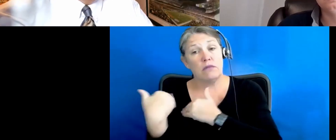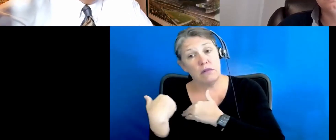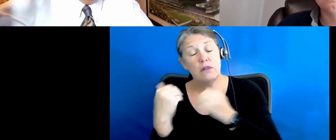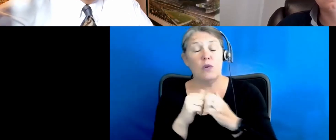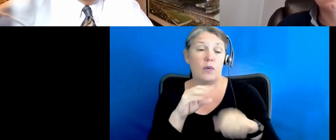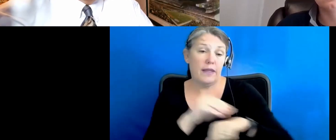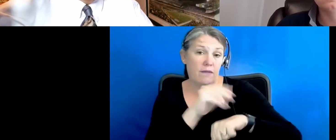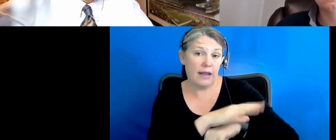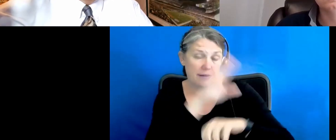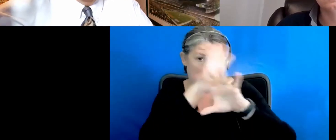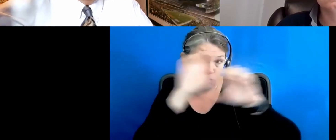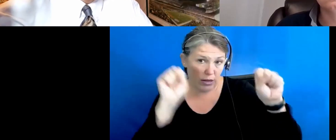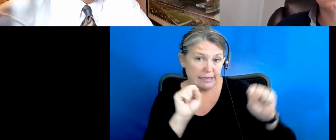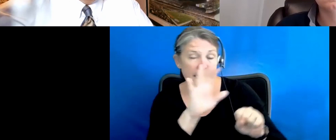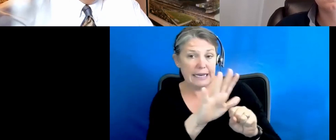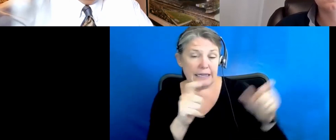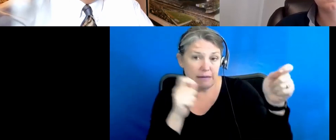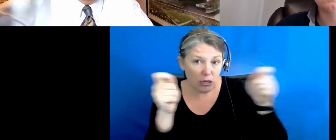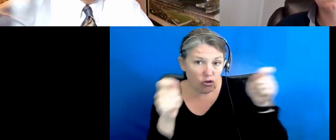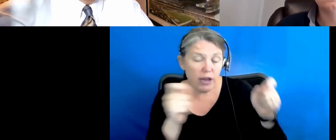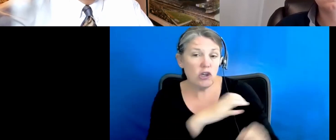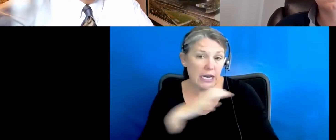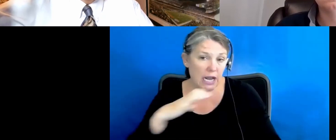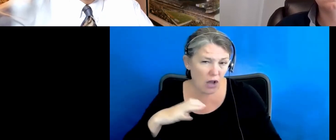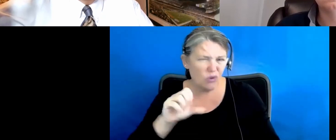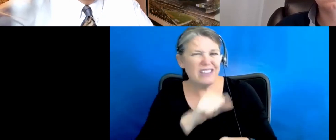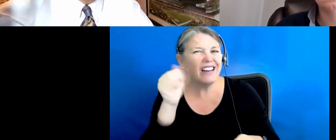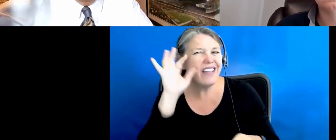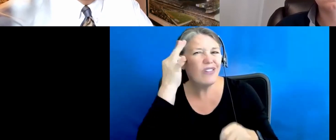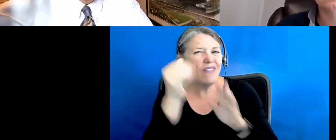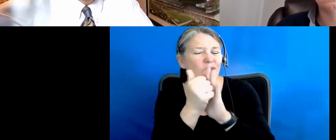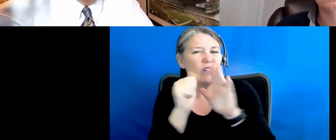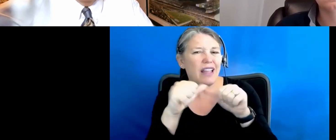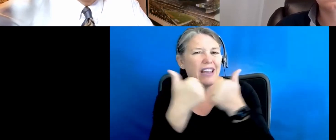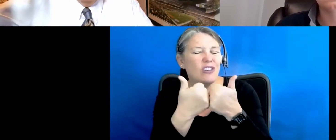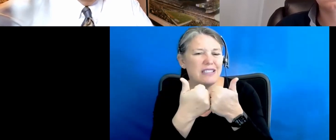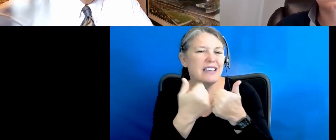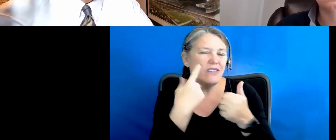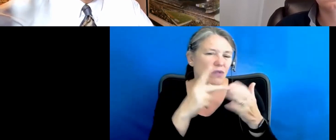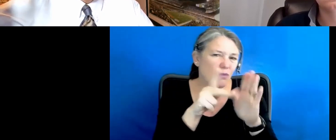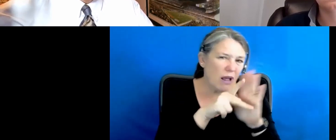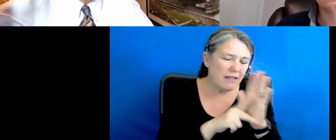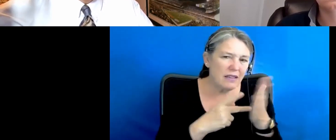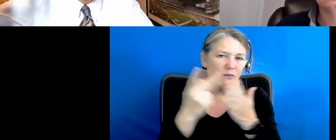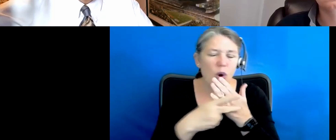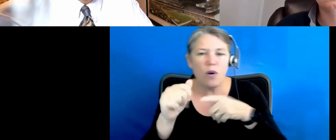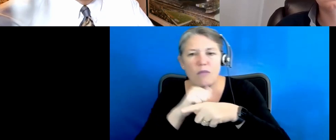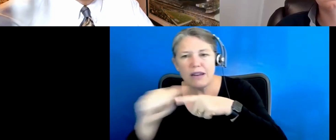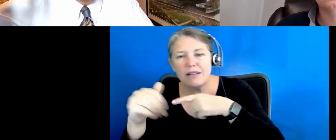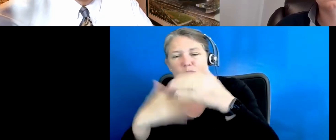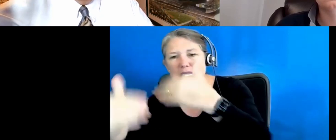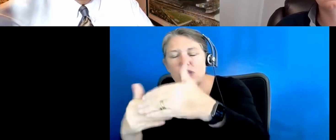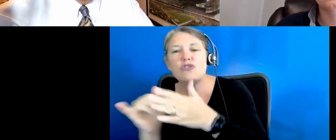president, his administration, Congress, and other federal agencies regarding policies, programs, practices, and procedures